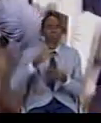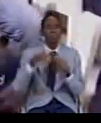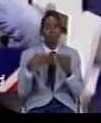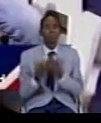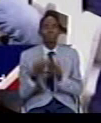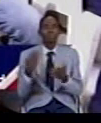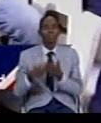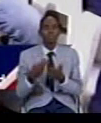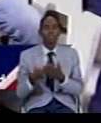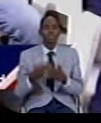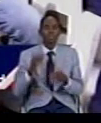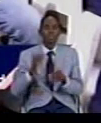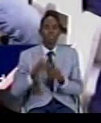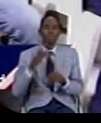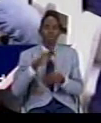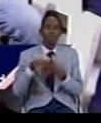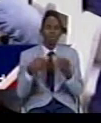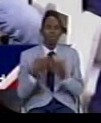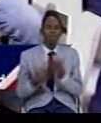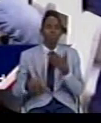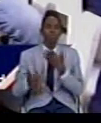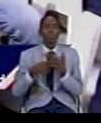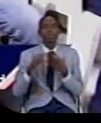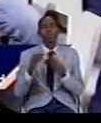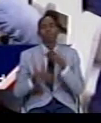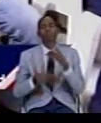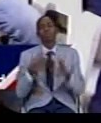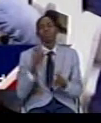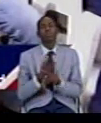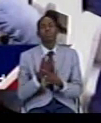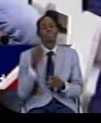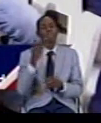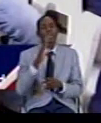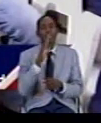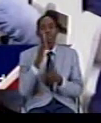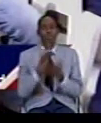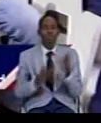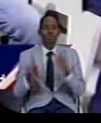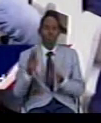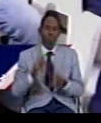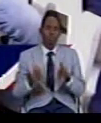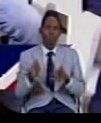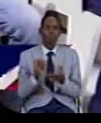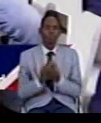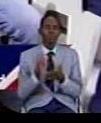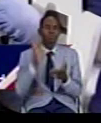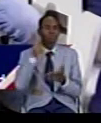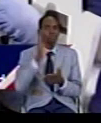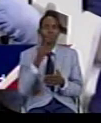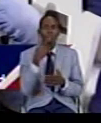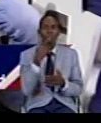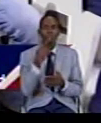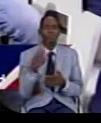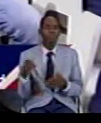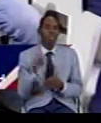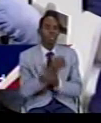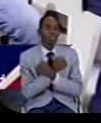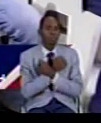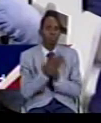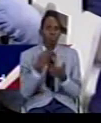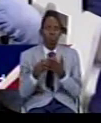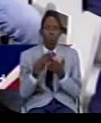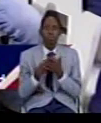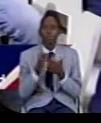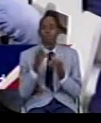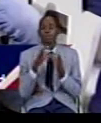all the banks of the world. There are some people that will say they love money so much,